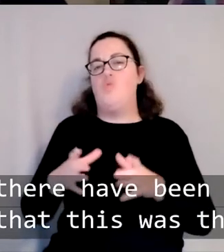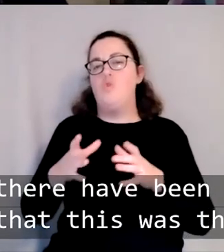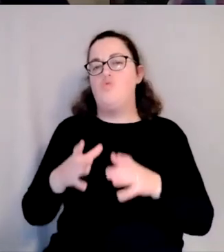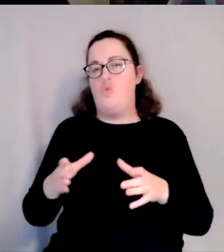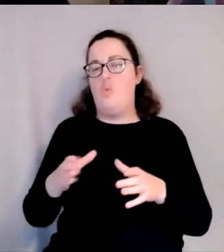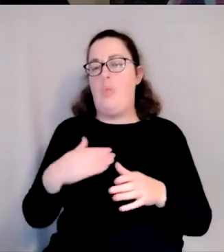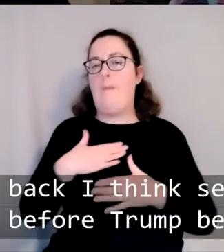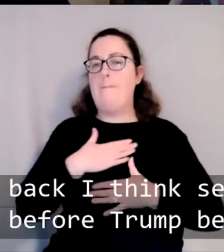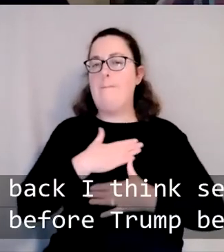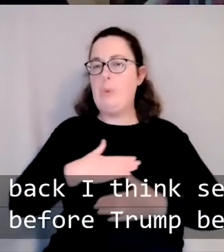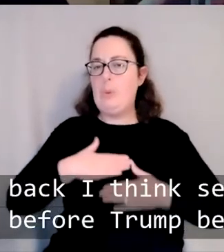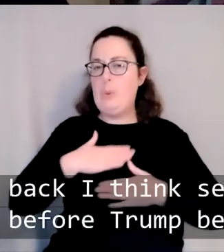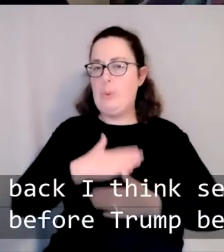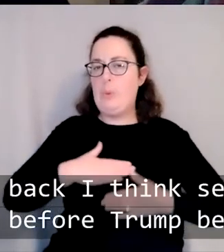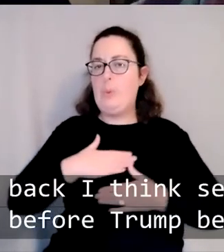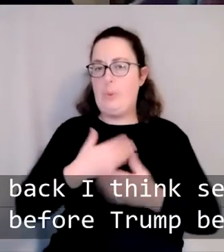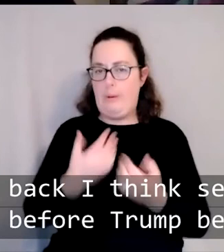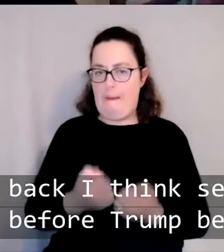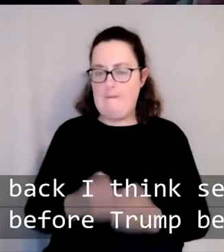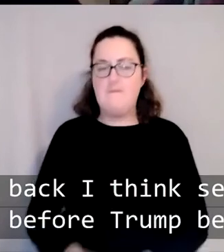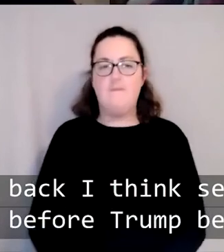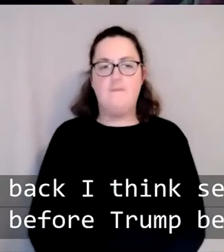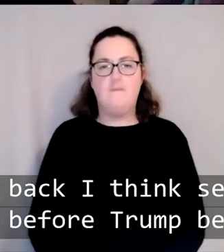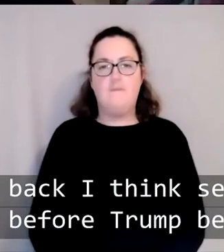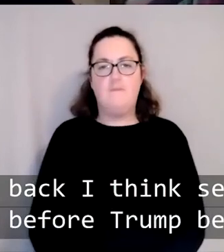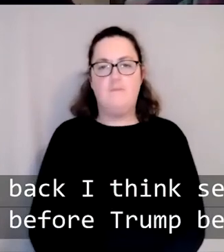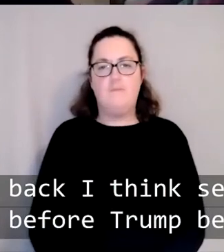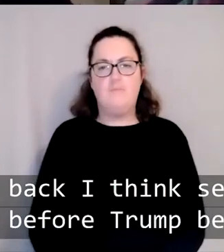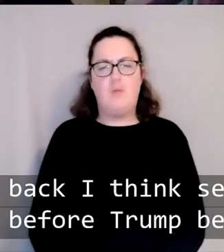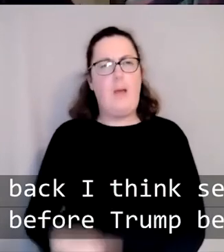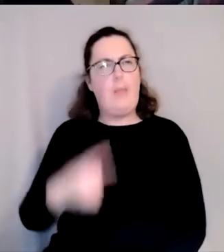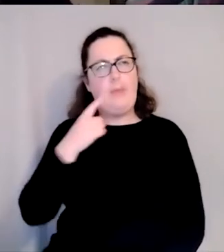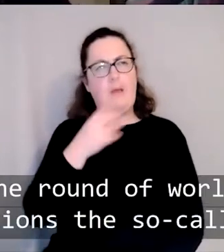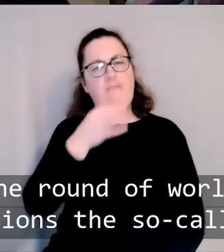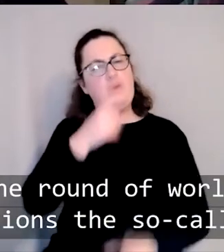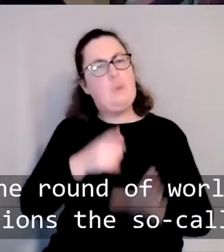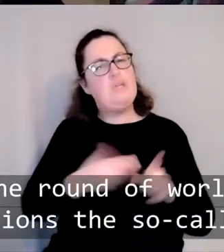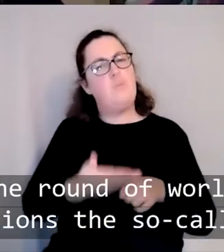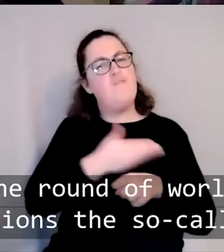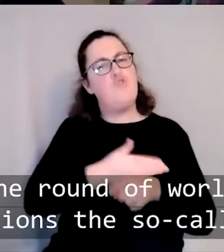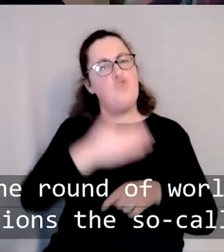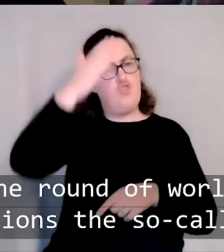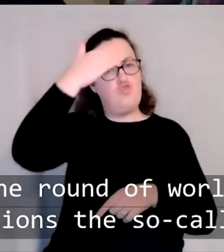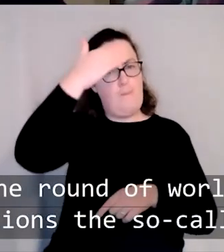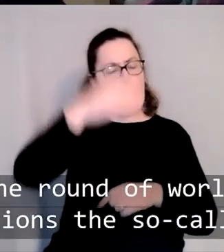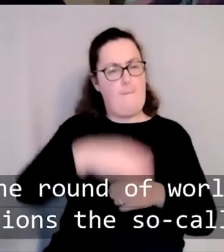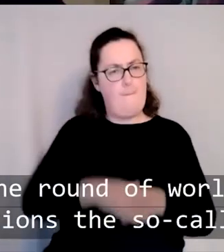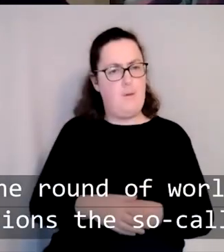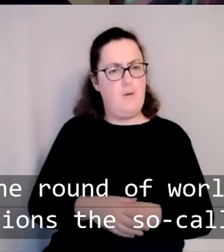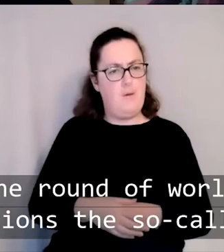the mood going back, I think, several years before Trump, because the round